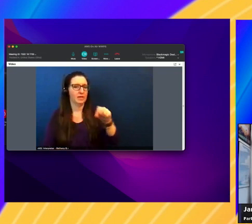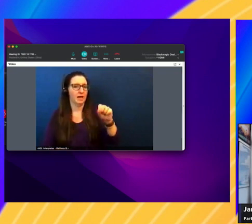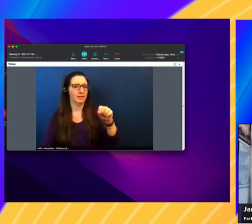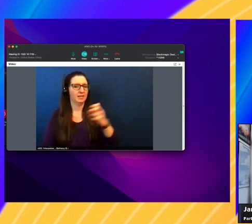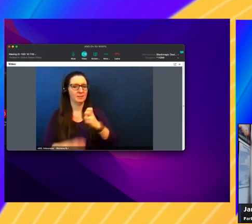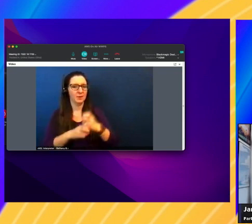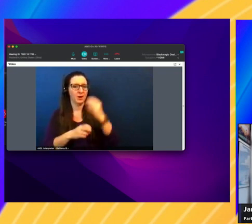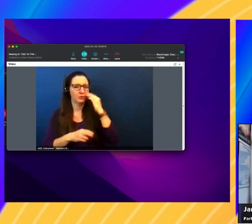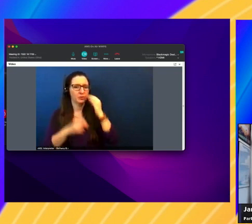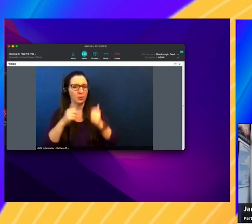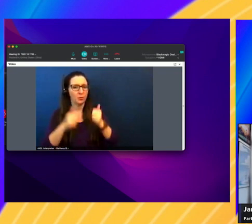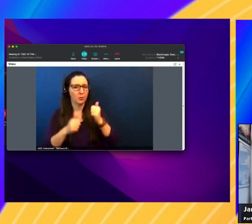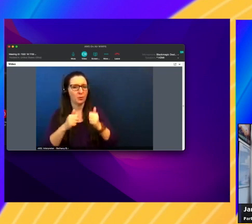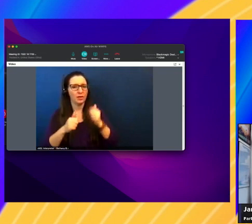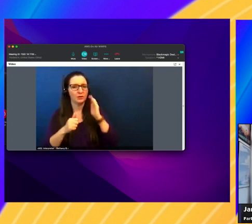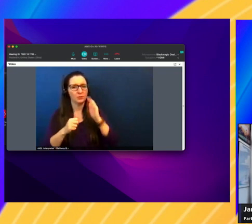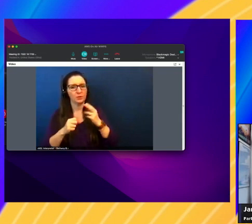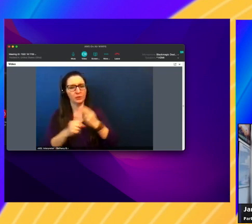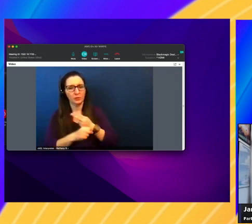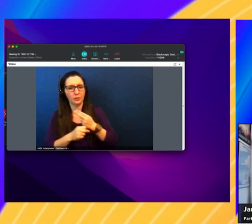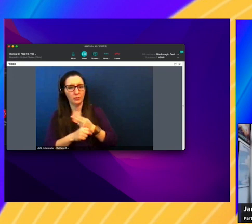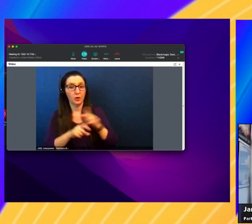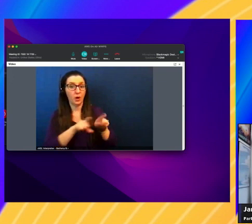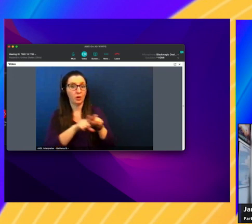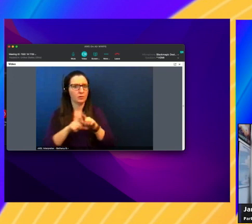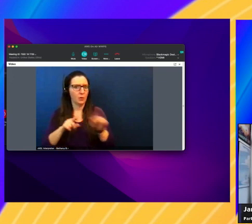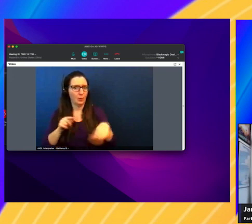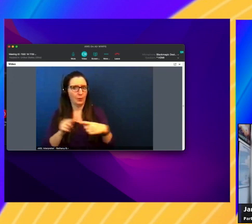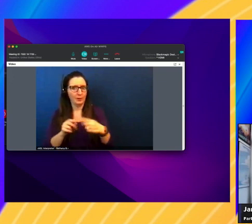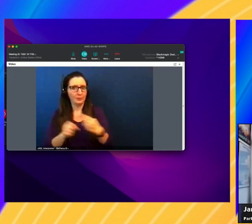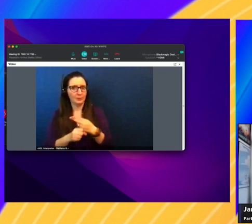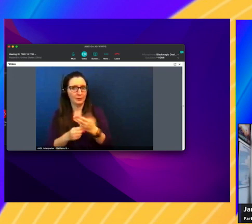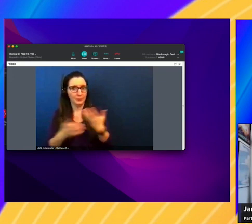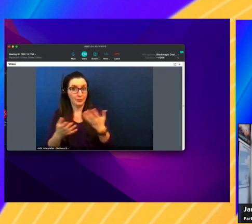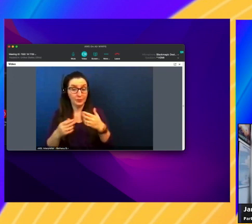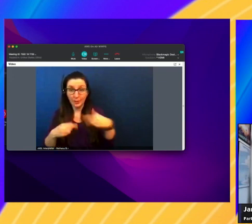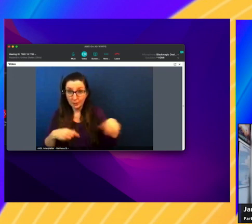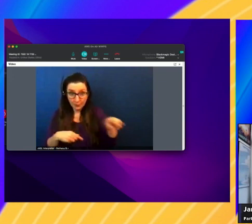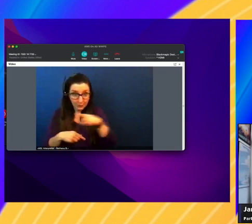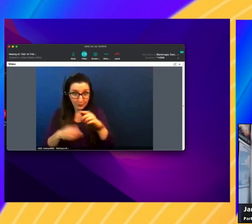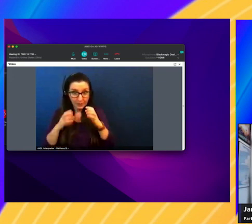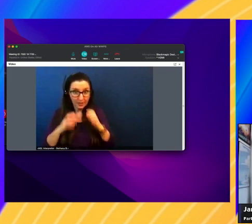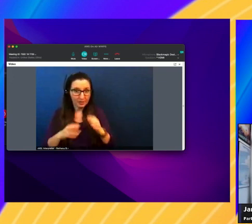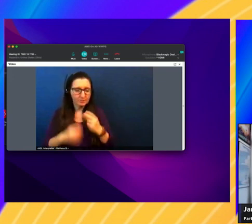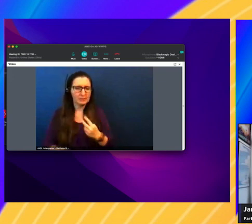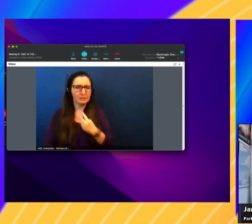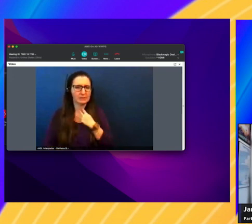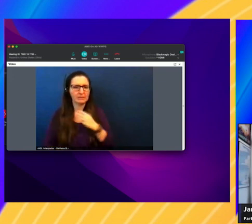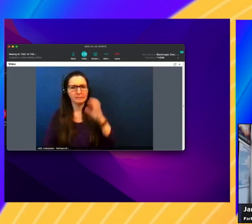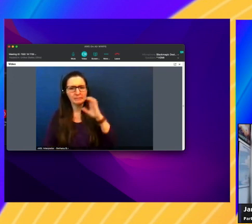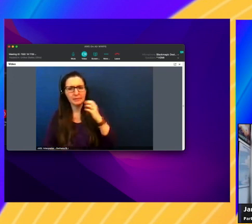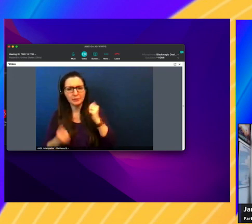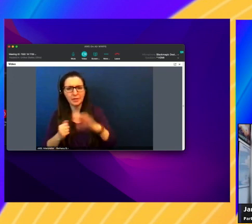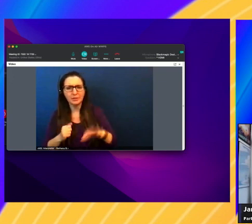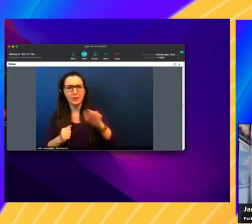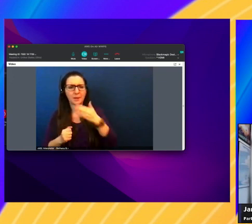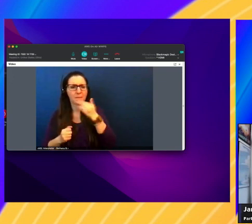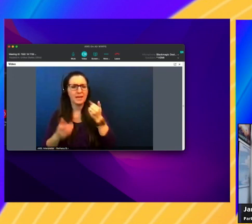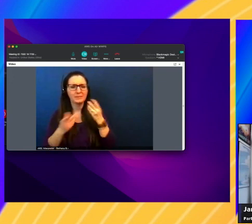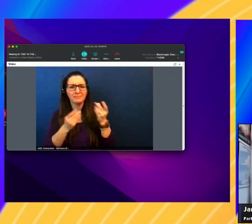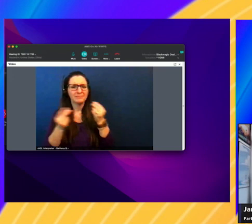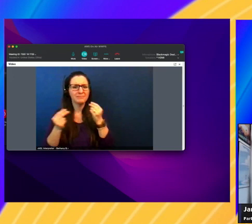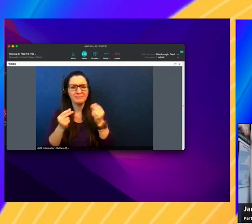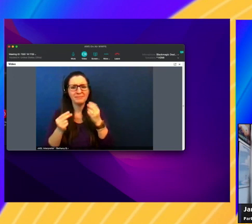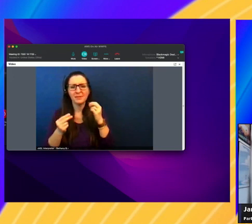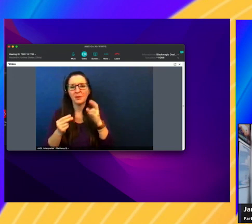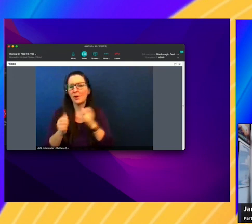to implement and when. And so you, as the customer, are stuck looking for best practices or templates to follow and